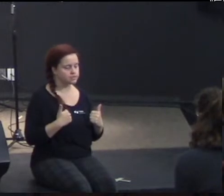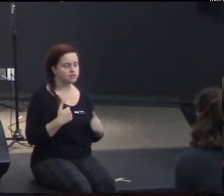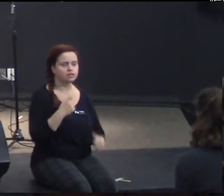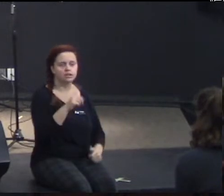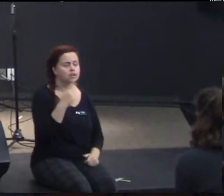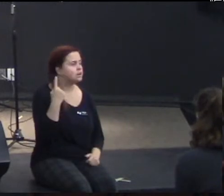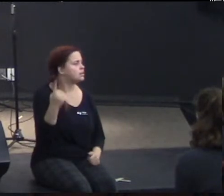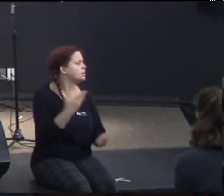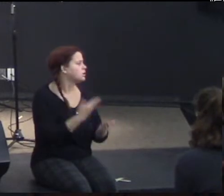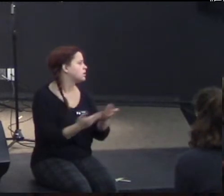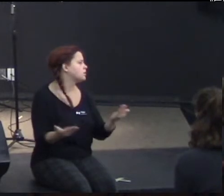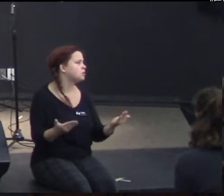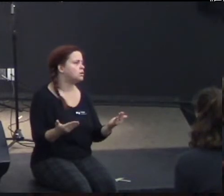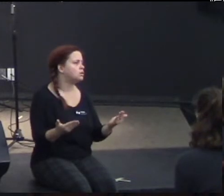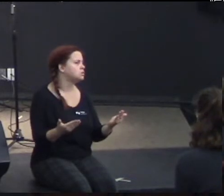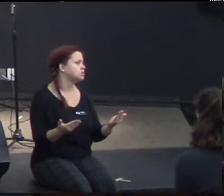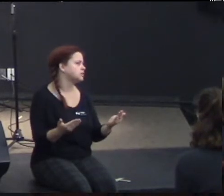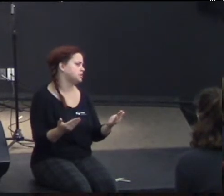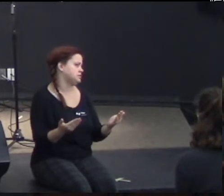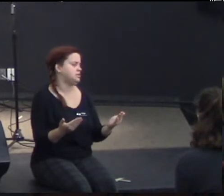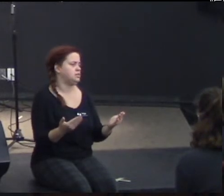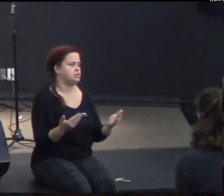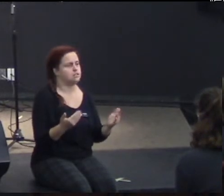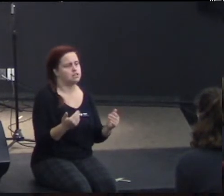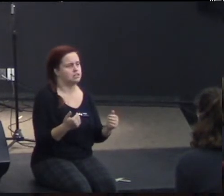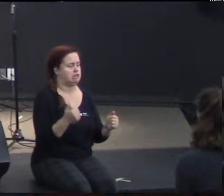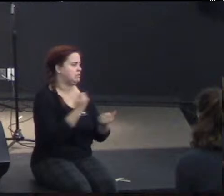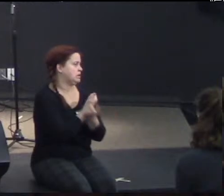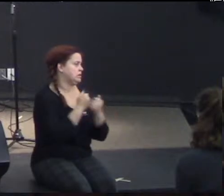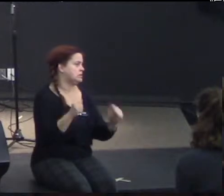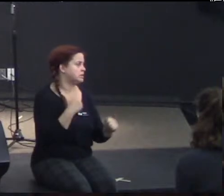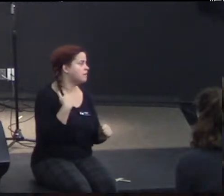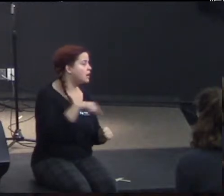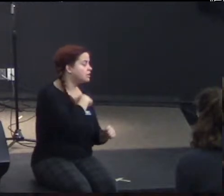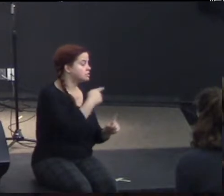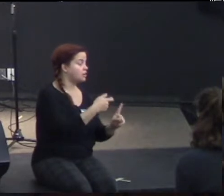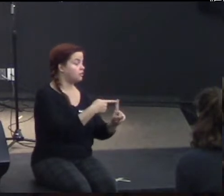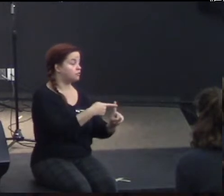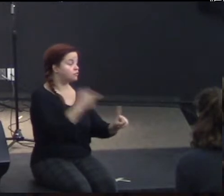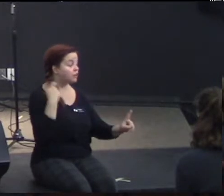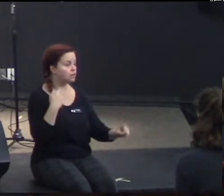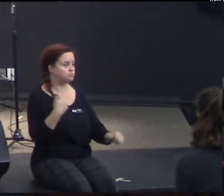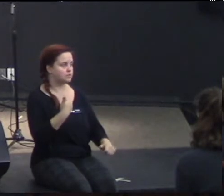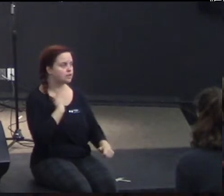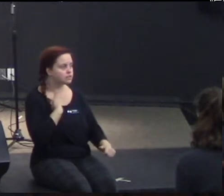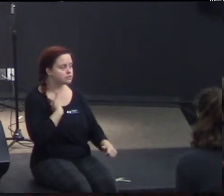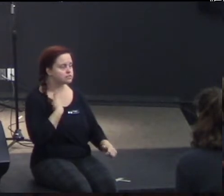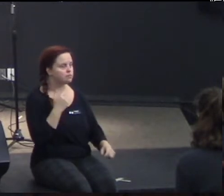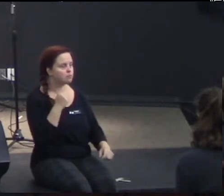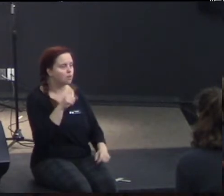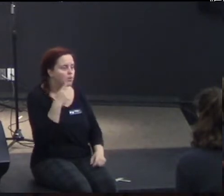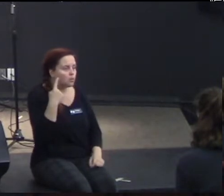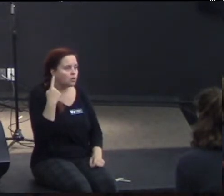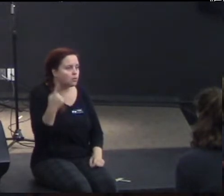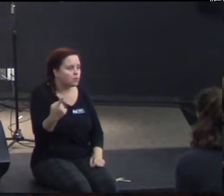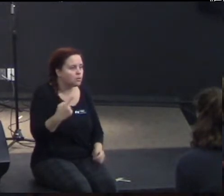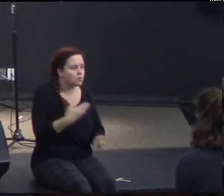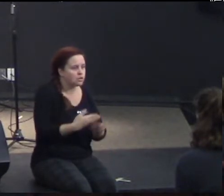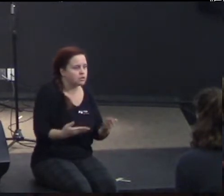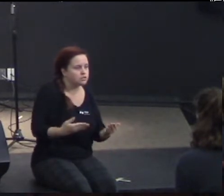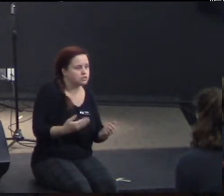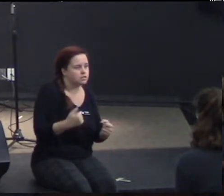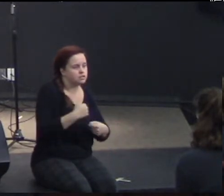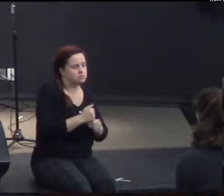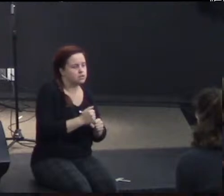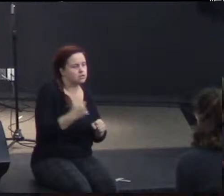only thing that can deliver us from ourselves. And it's the only thing that can make us out to be more like the